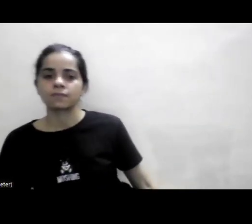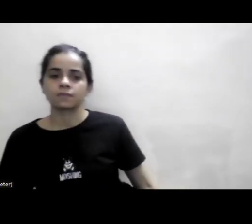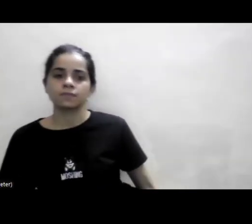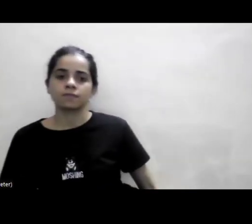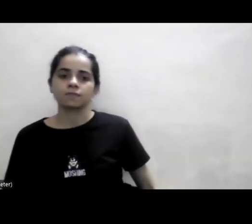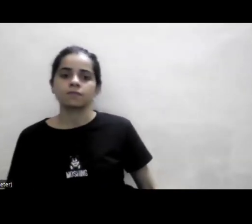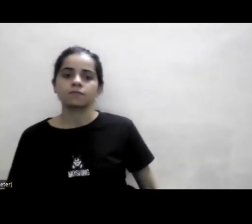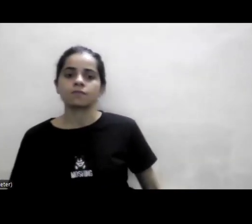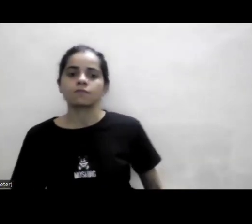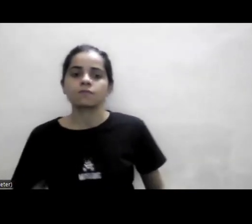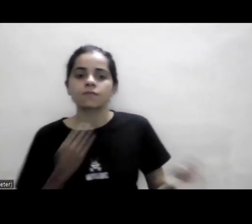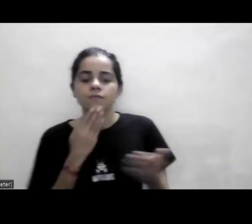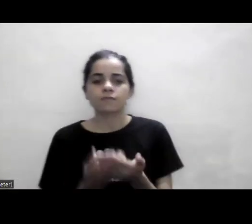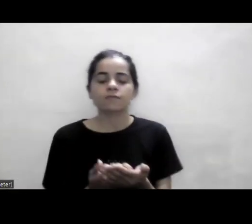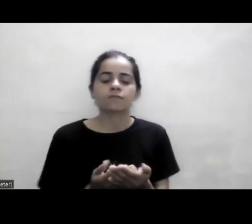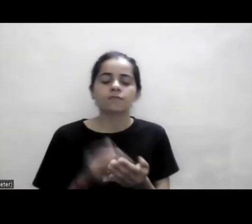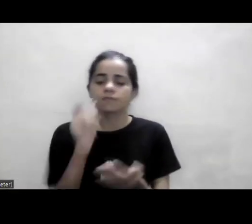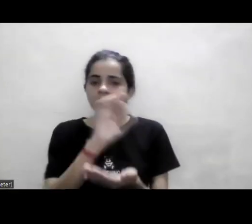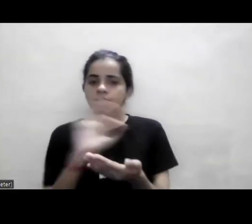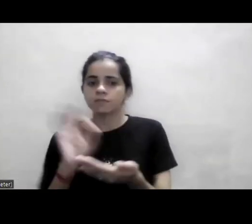I think you are right there. And